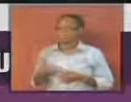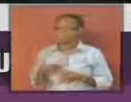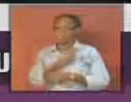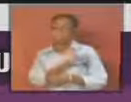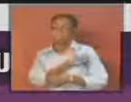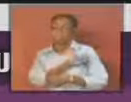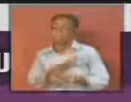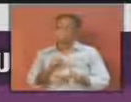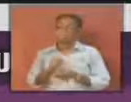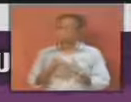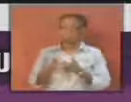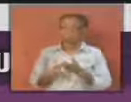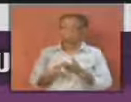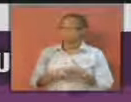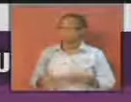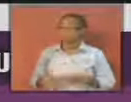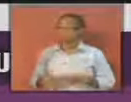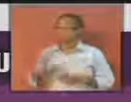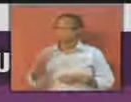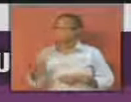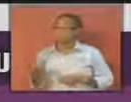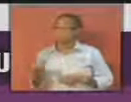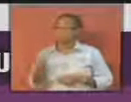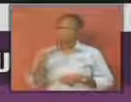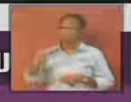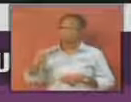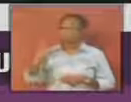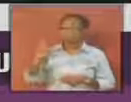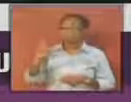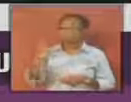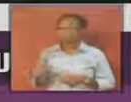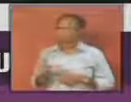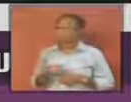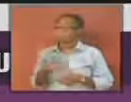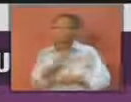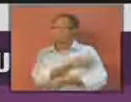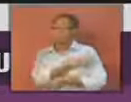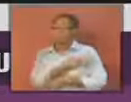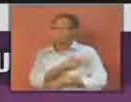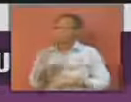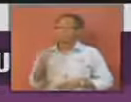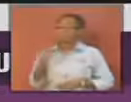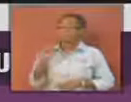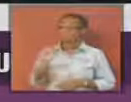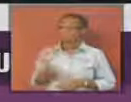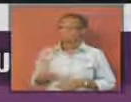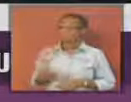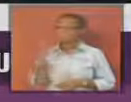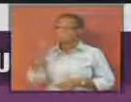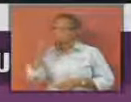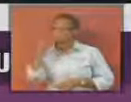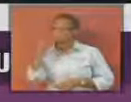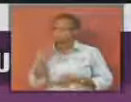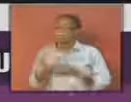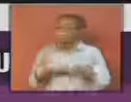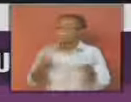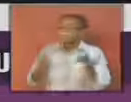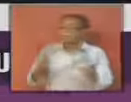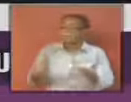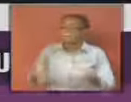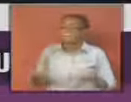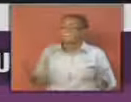those hospitalization wards. And specifically looking at the treatments being used, yesterday the Express carried